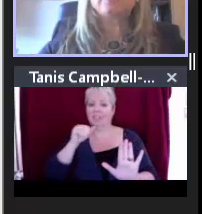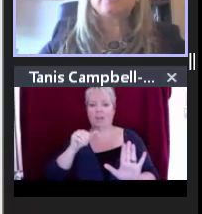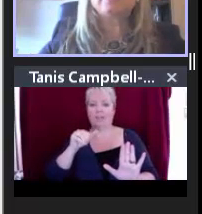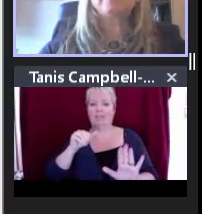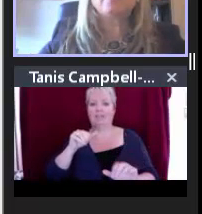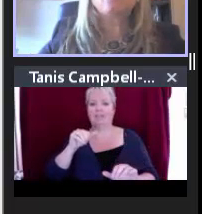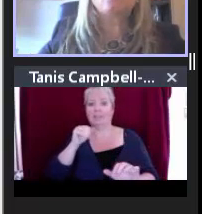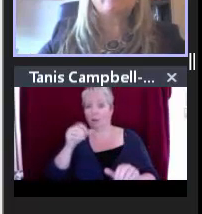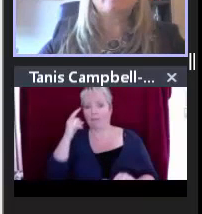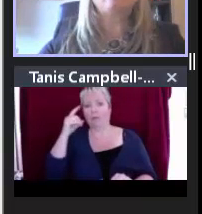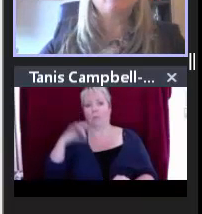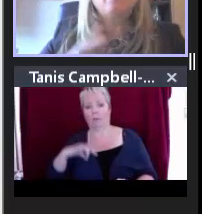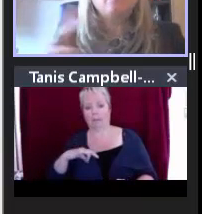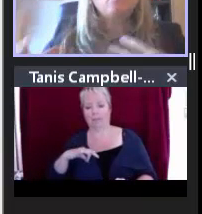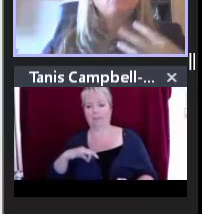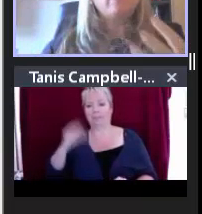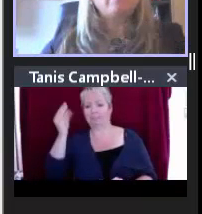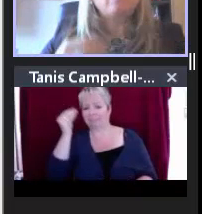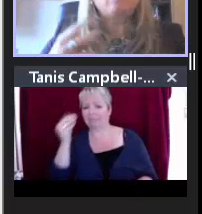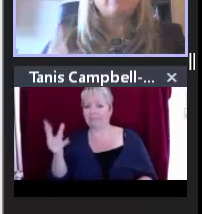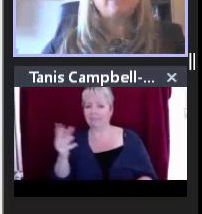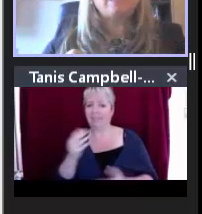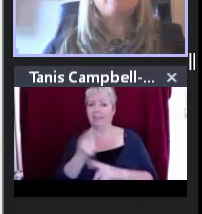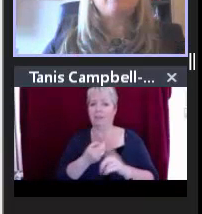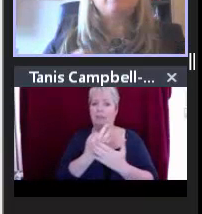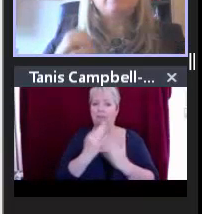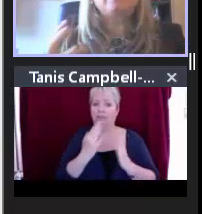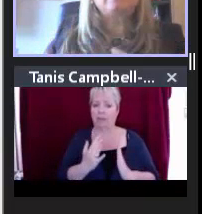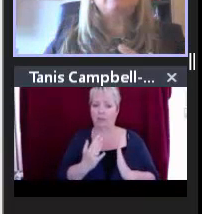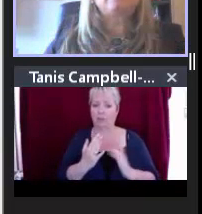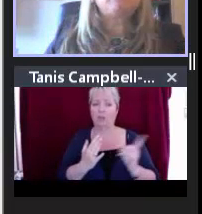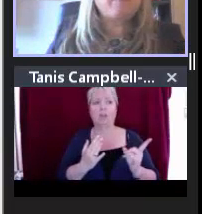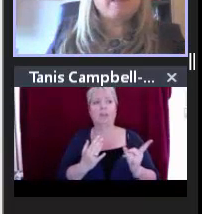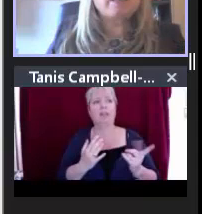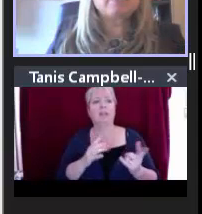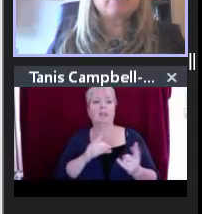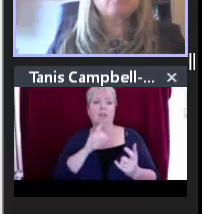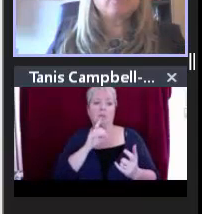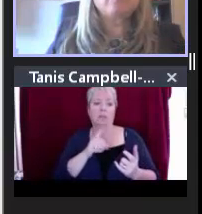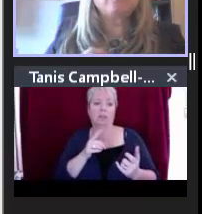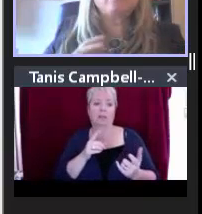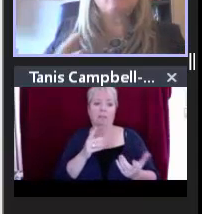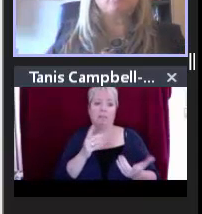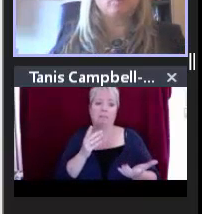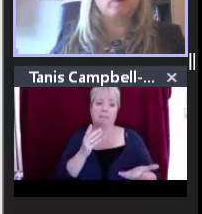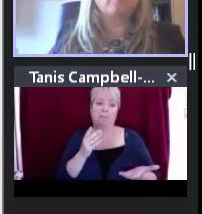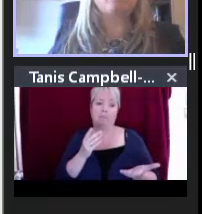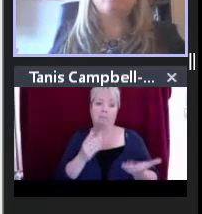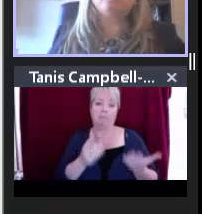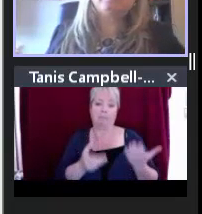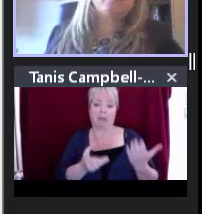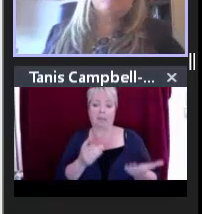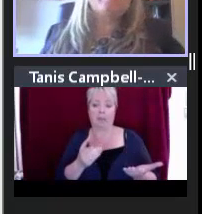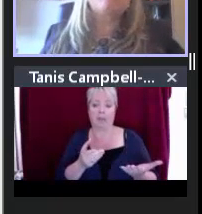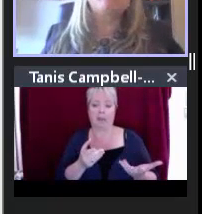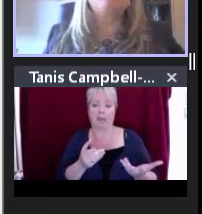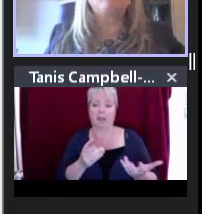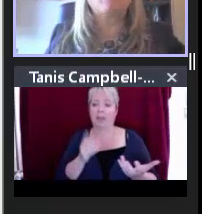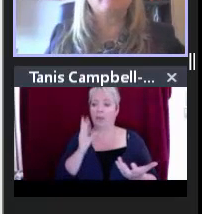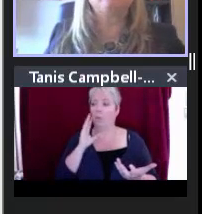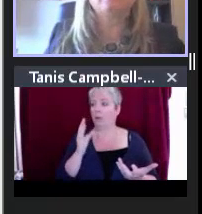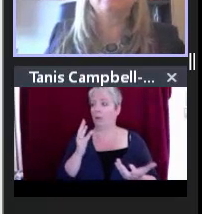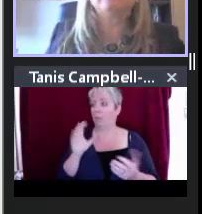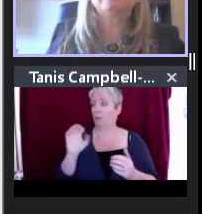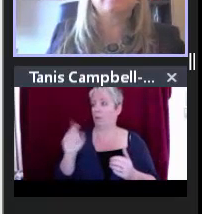that, just to let you know that. And what can happen is maybe that's going to work for you, to work with a coach to say, well, how